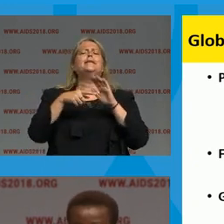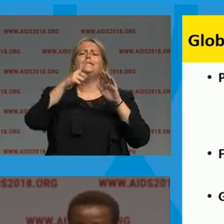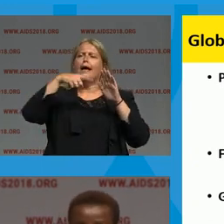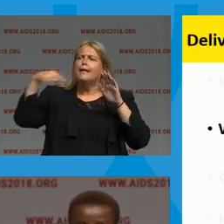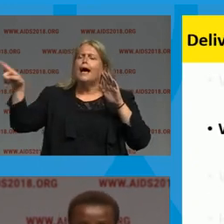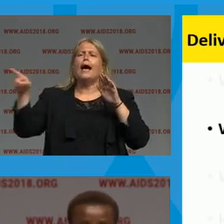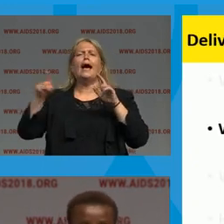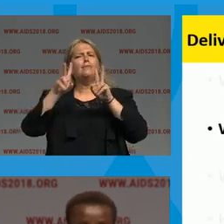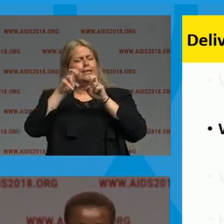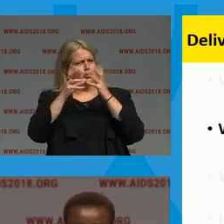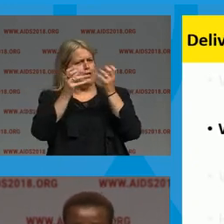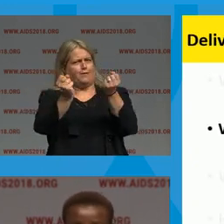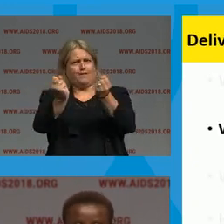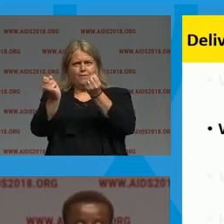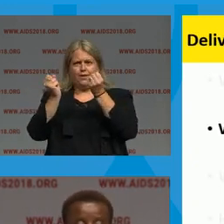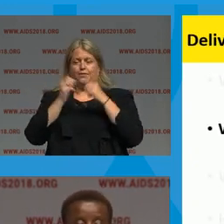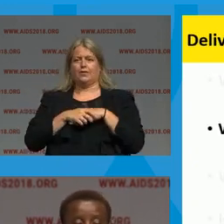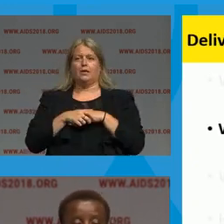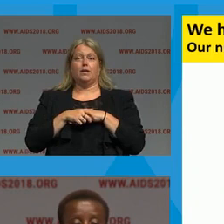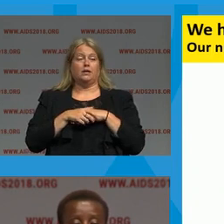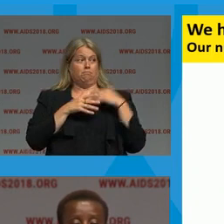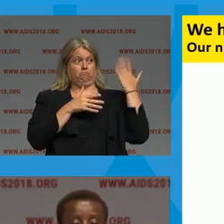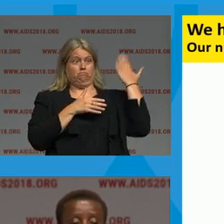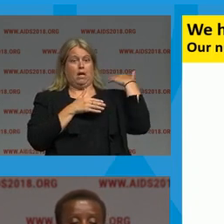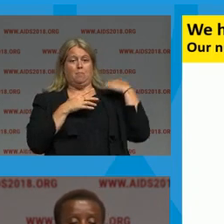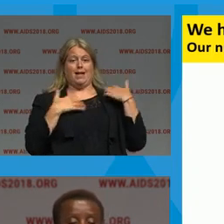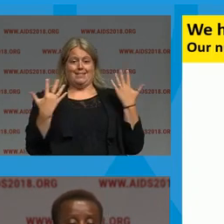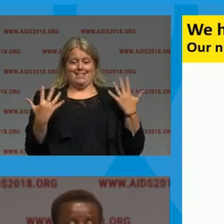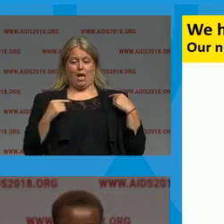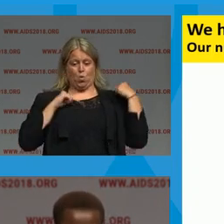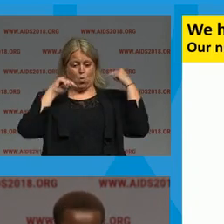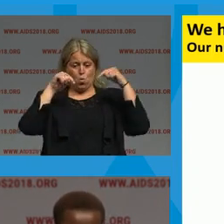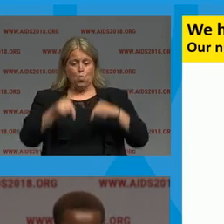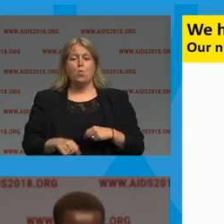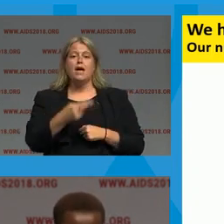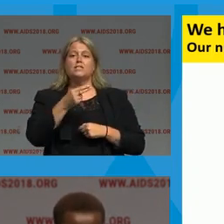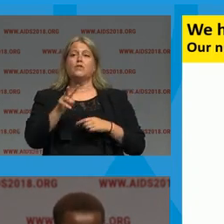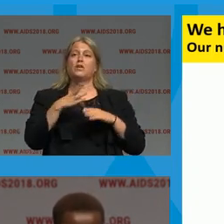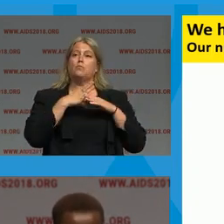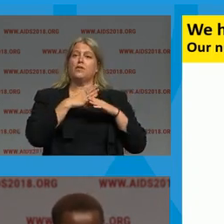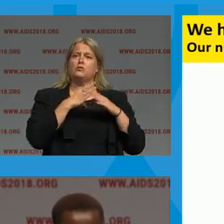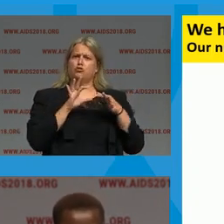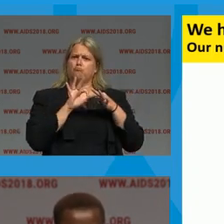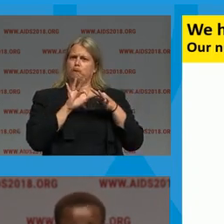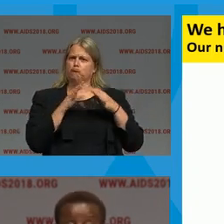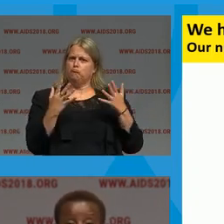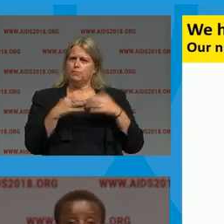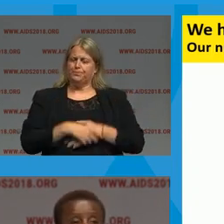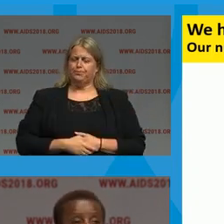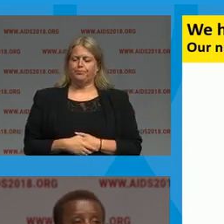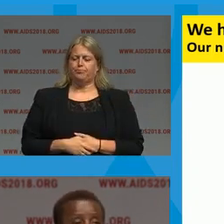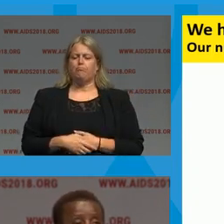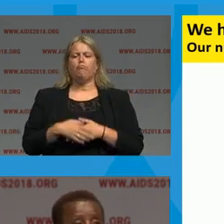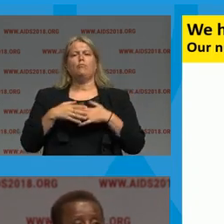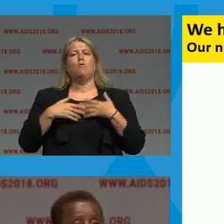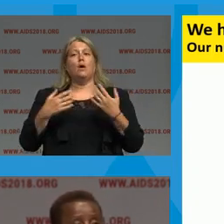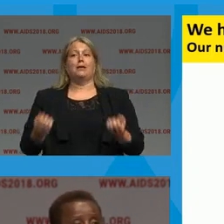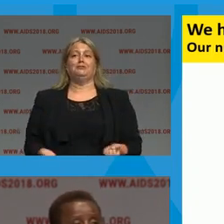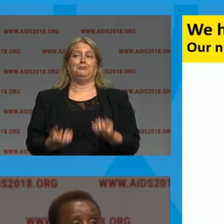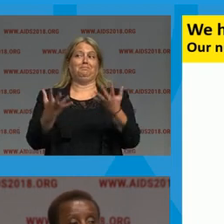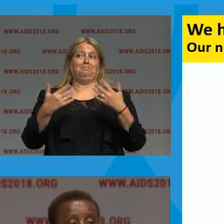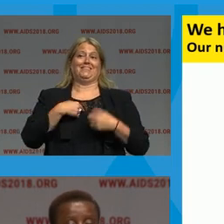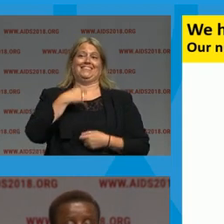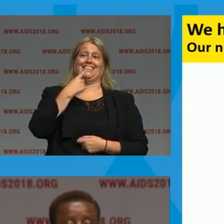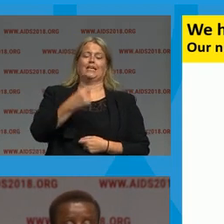research. So where are we at now as far as HIV prevention is concerned? I want to start by daring to say that we